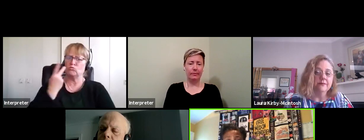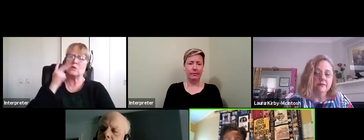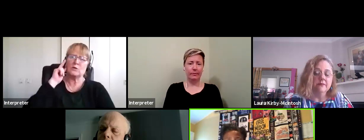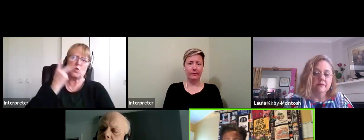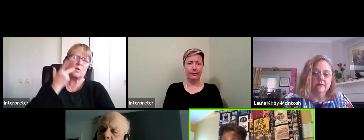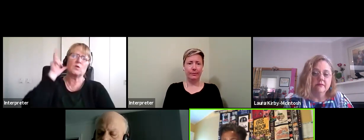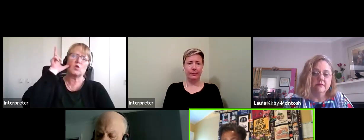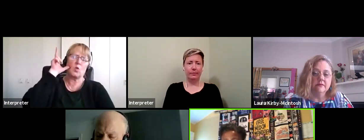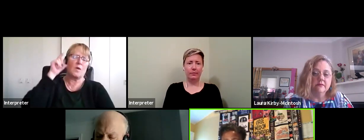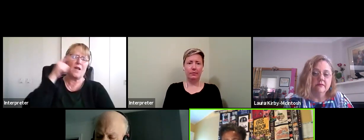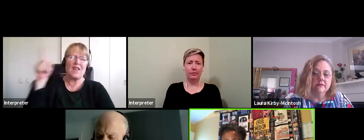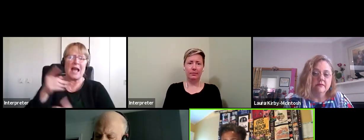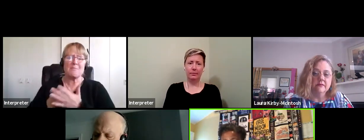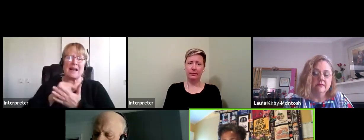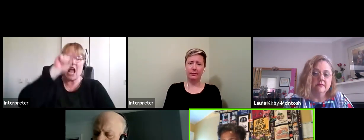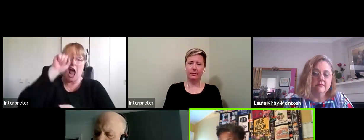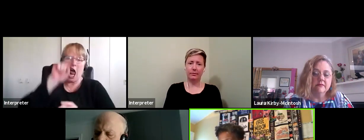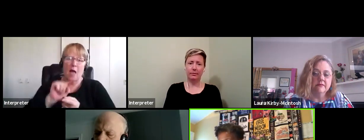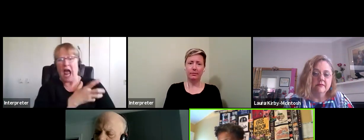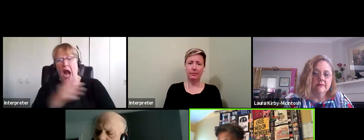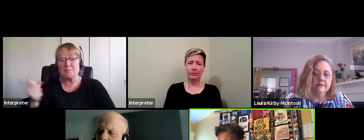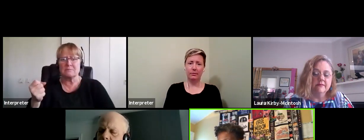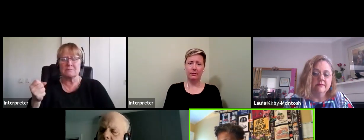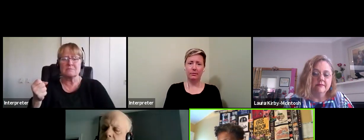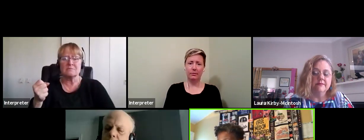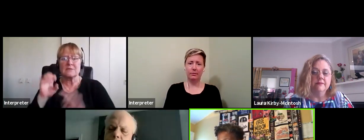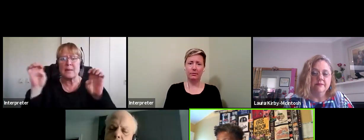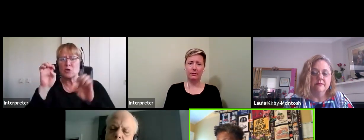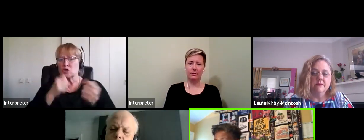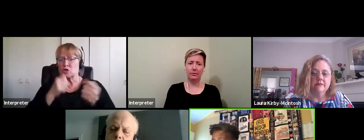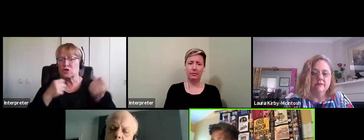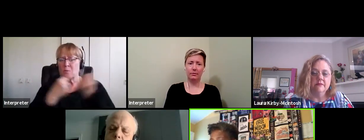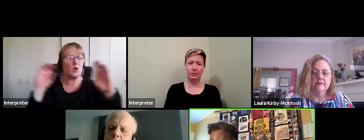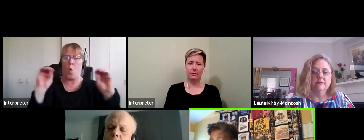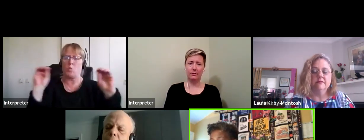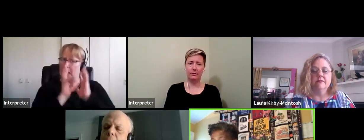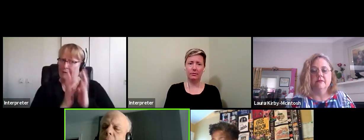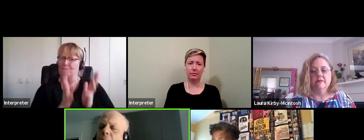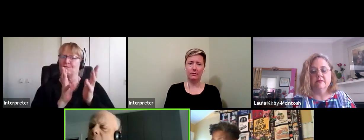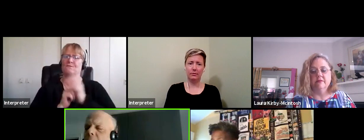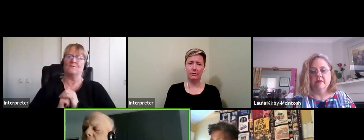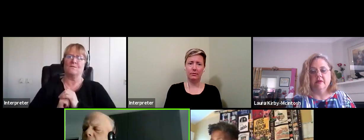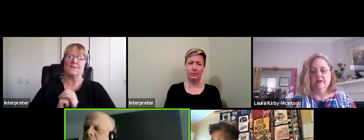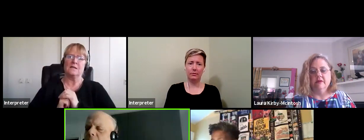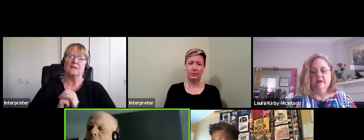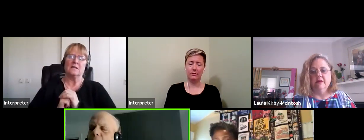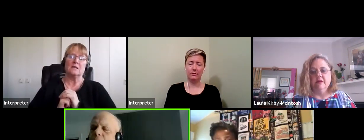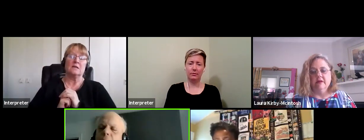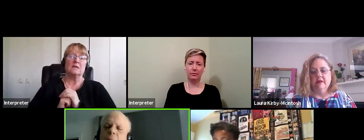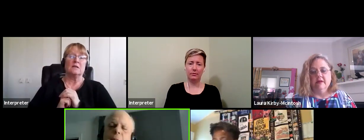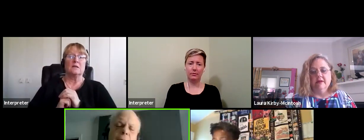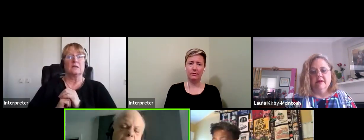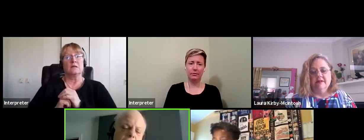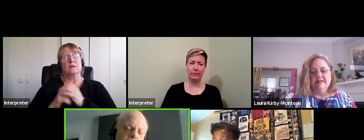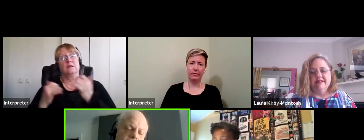it will not claw back the emergency support benefits. And with that, I